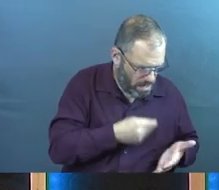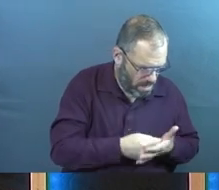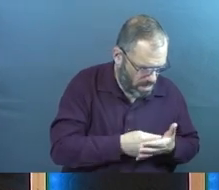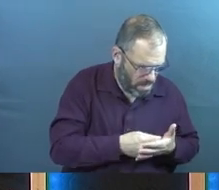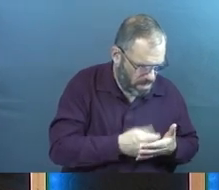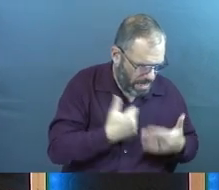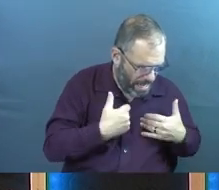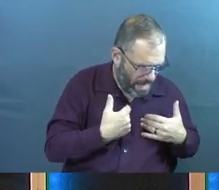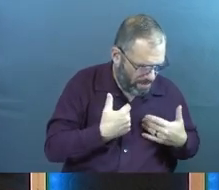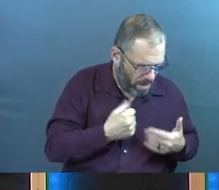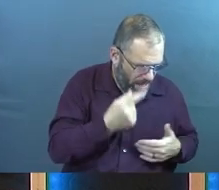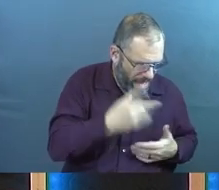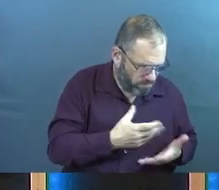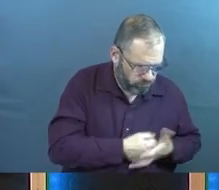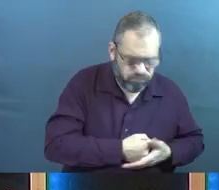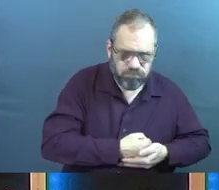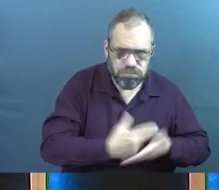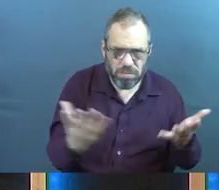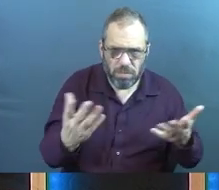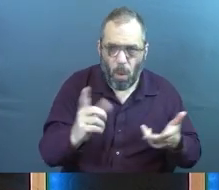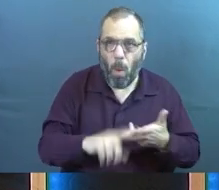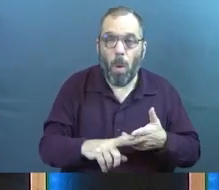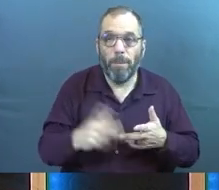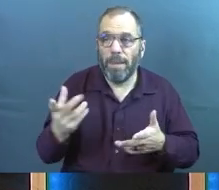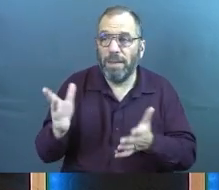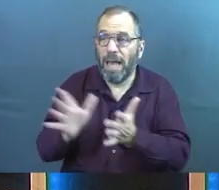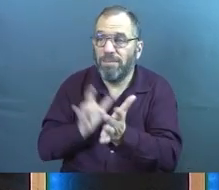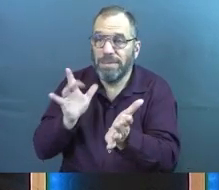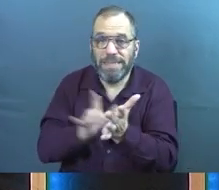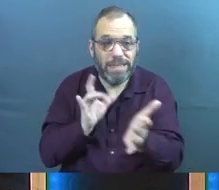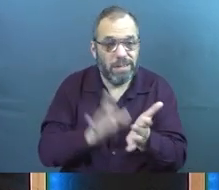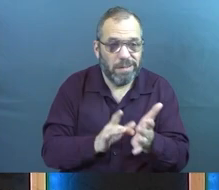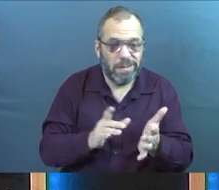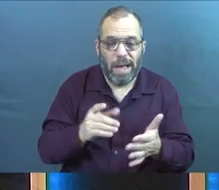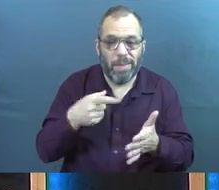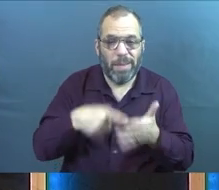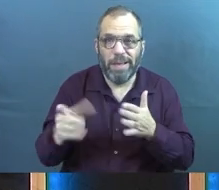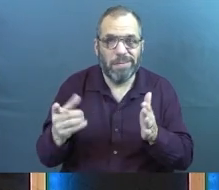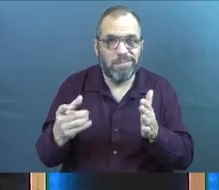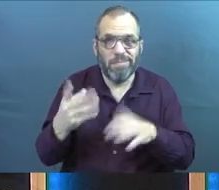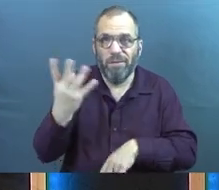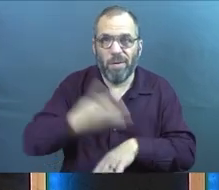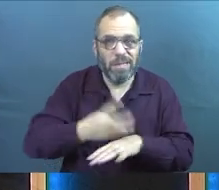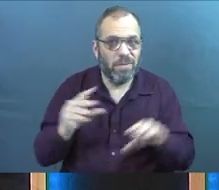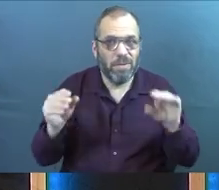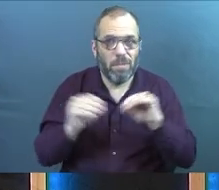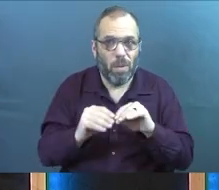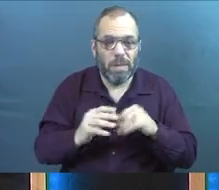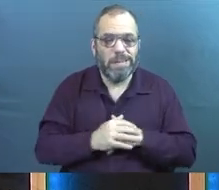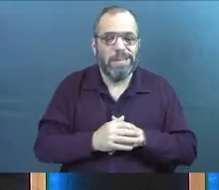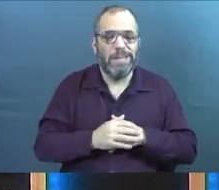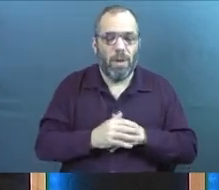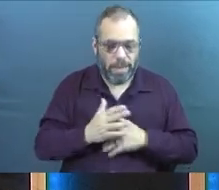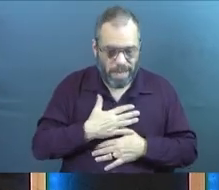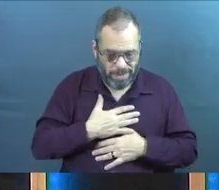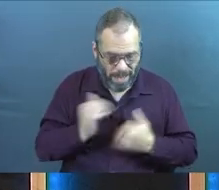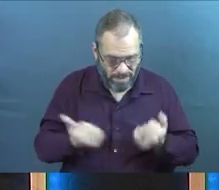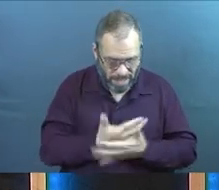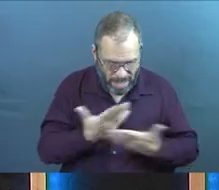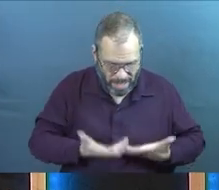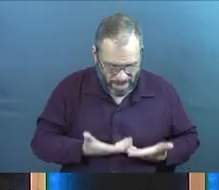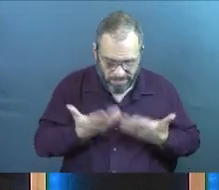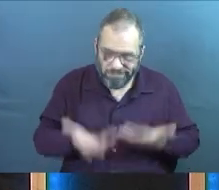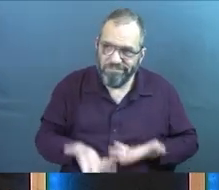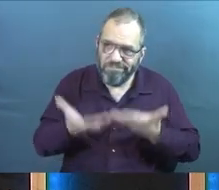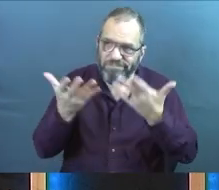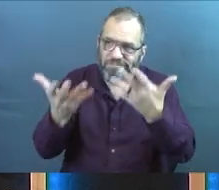I've done people wrong, God. Maybe for us, some things have to change. And it's time for us to go, okay, I lay my weapons down. I